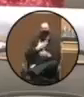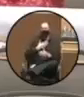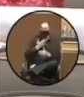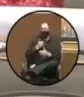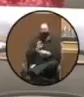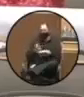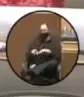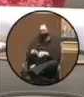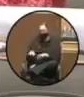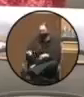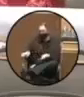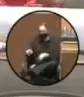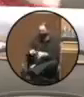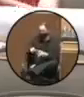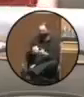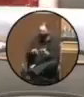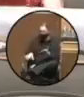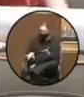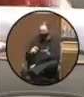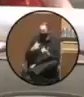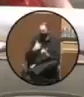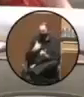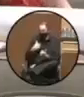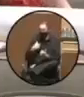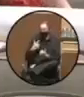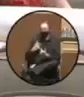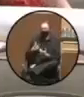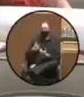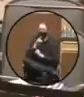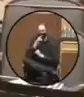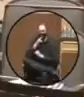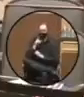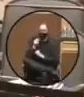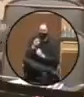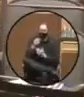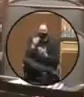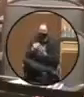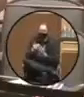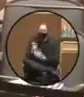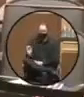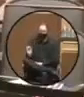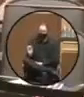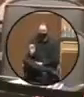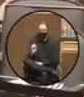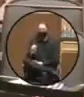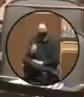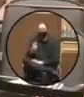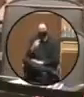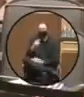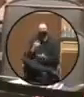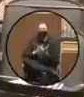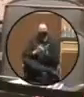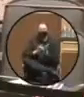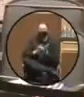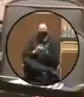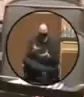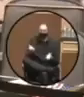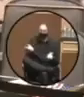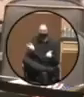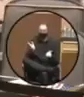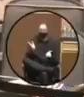my fellow students and me to go to school and wear a mask, you are obstructing those rights. The medical advice seems partisan and